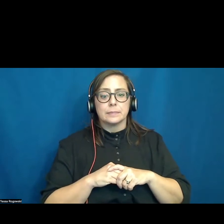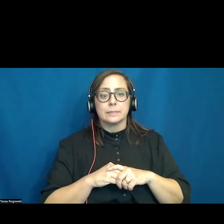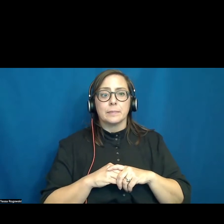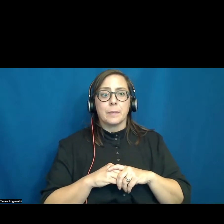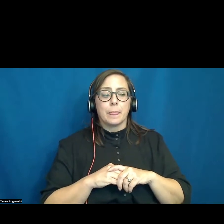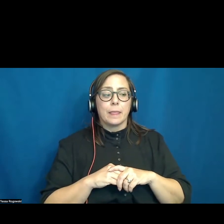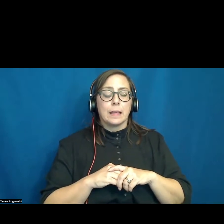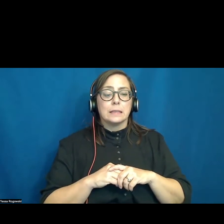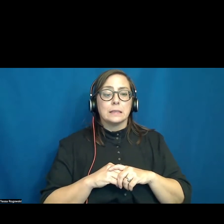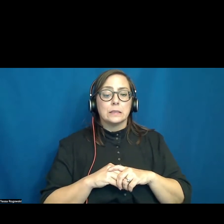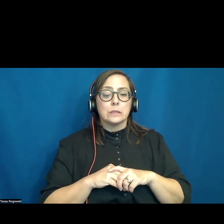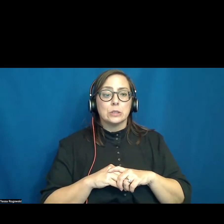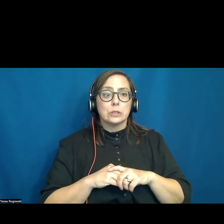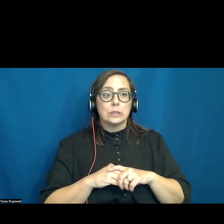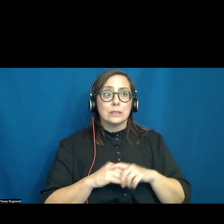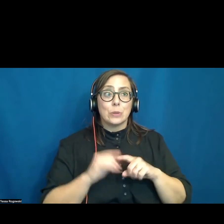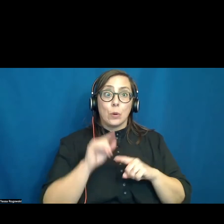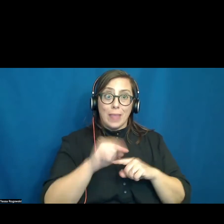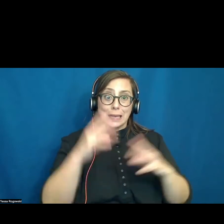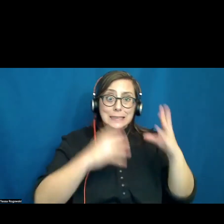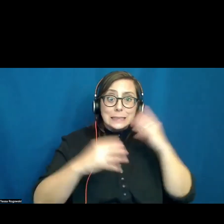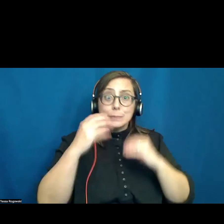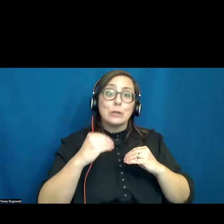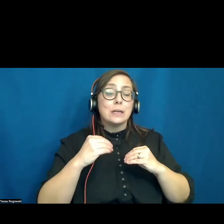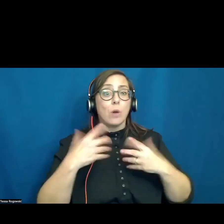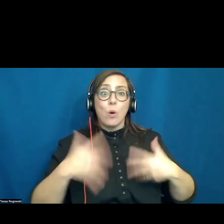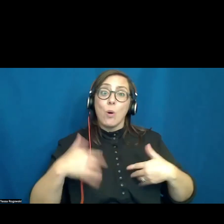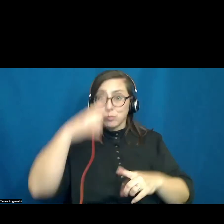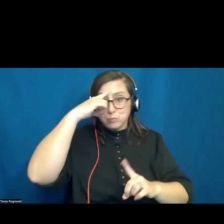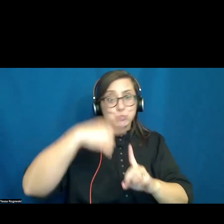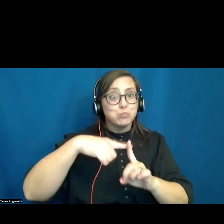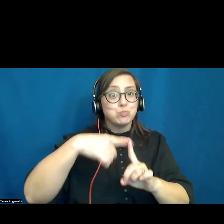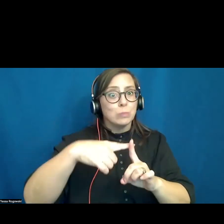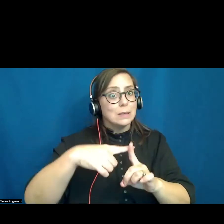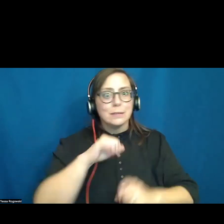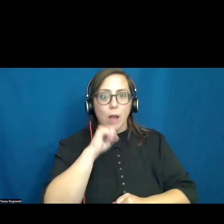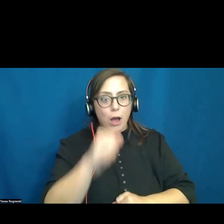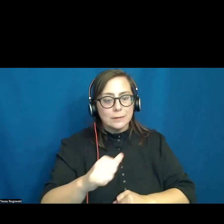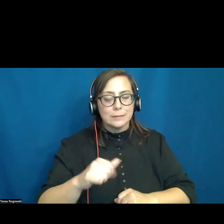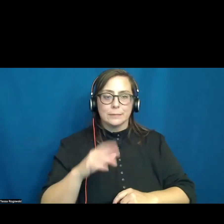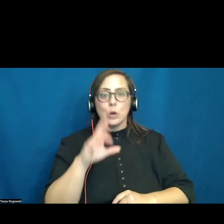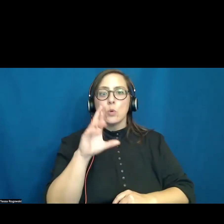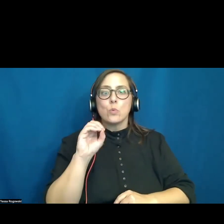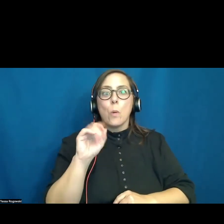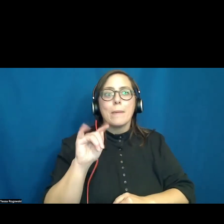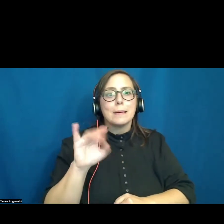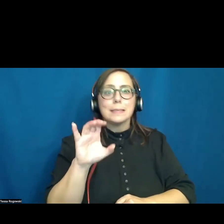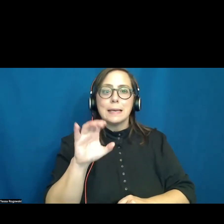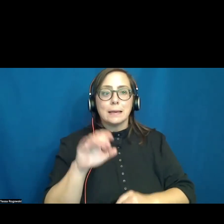isn't romantic, and I'll say capital R romantic, as in the